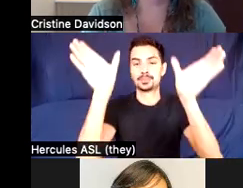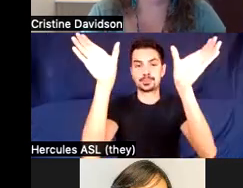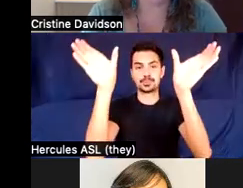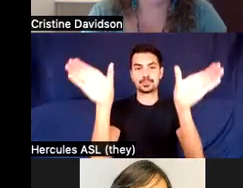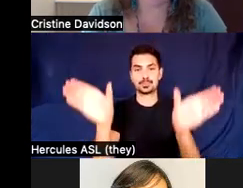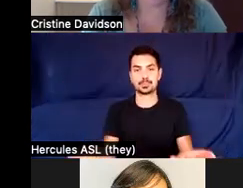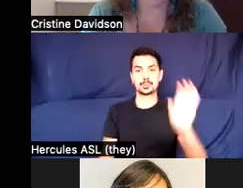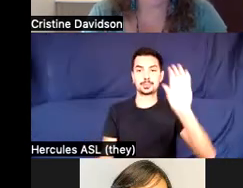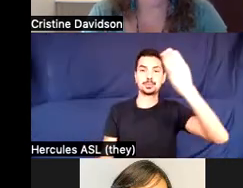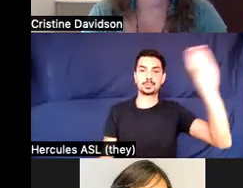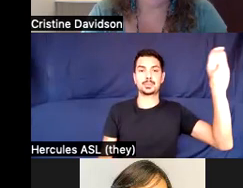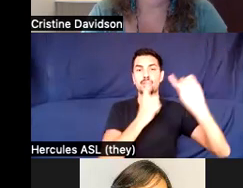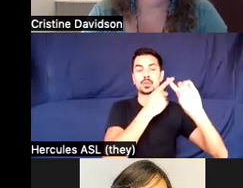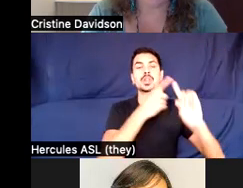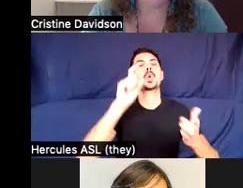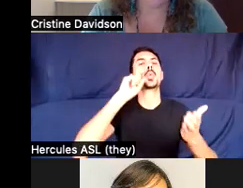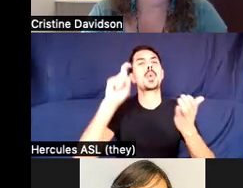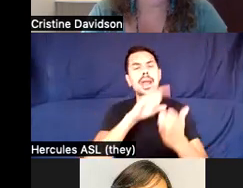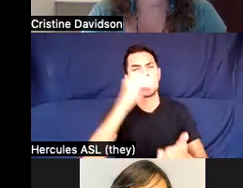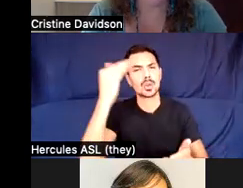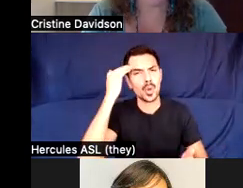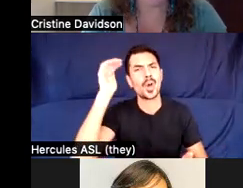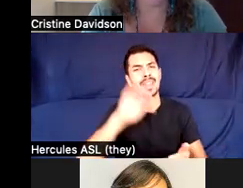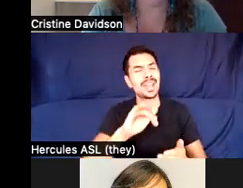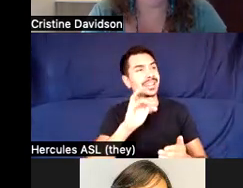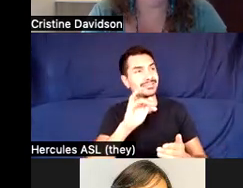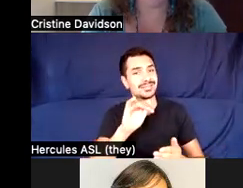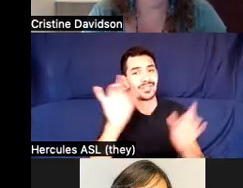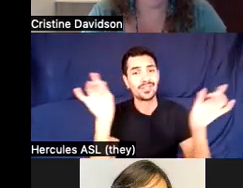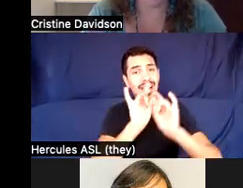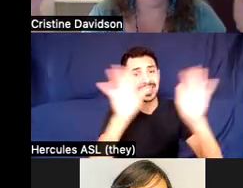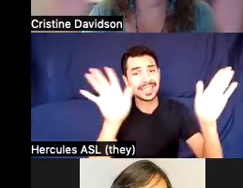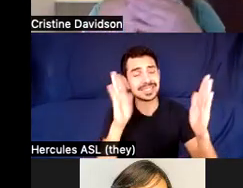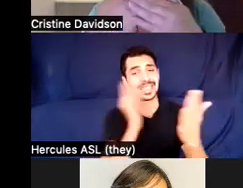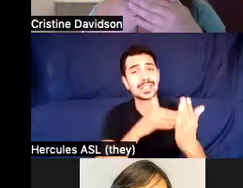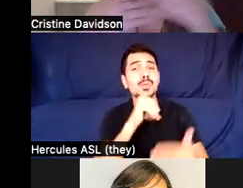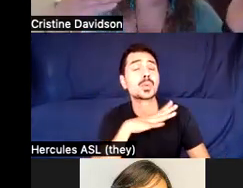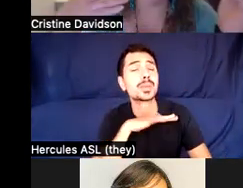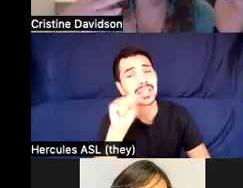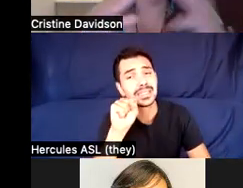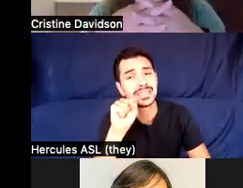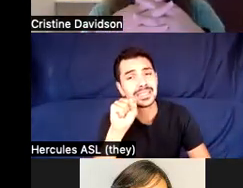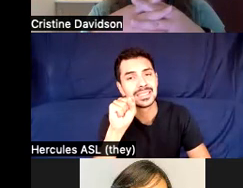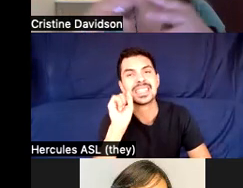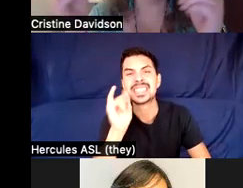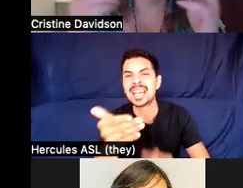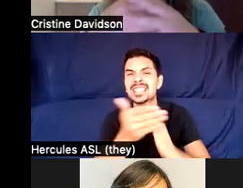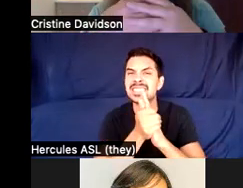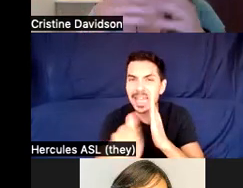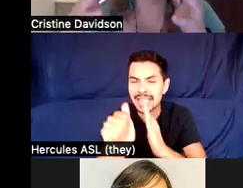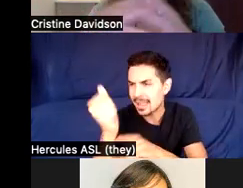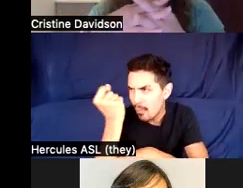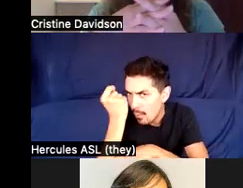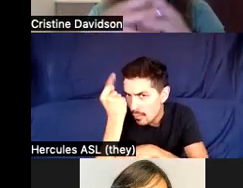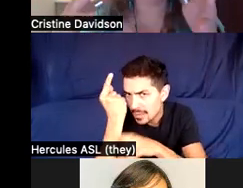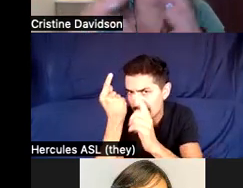not just women, right? The nature of violence, the nature of the intersections of oppression,